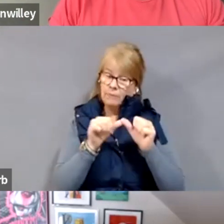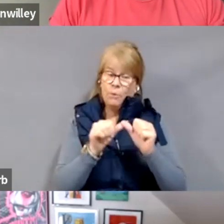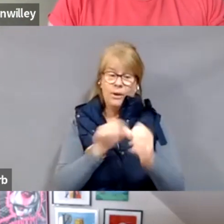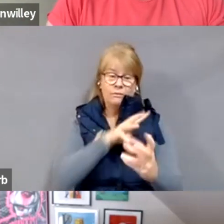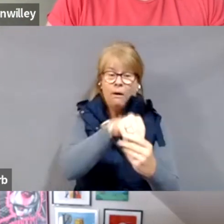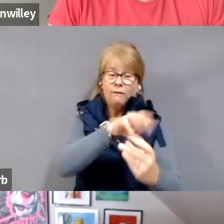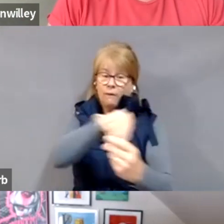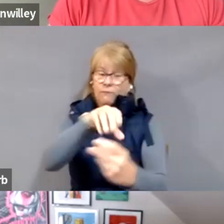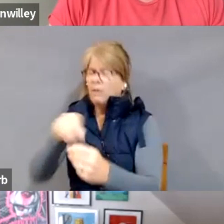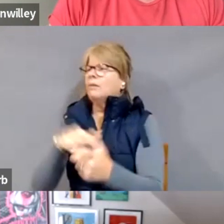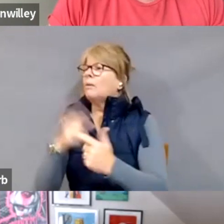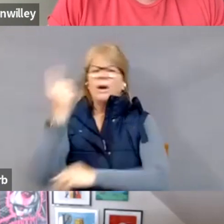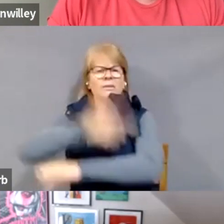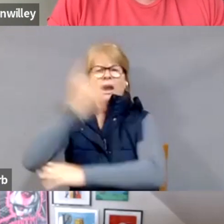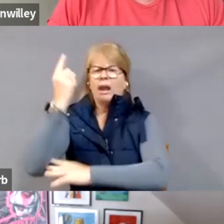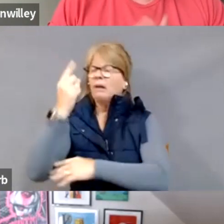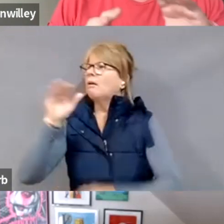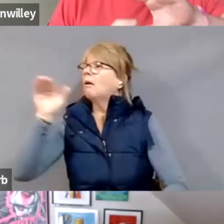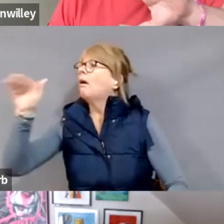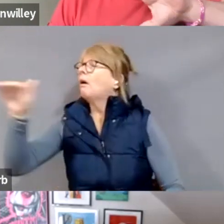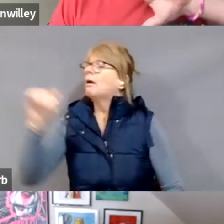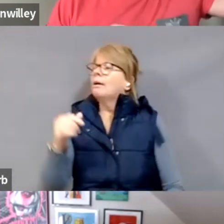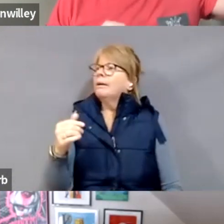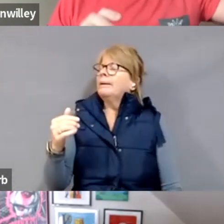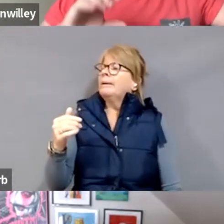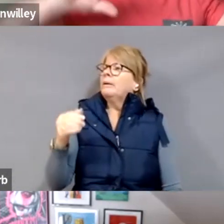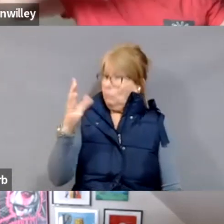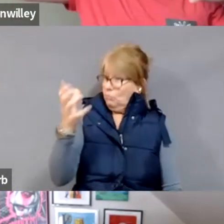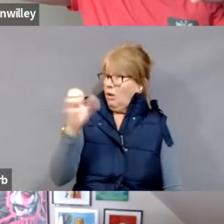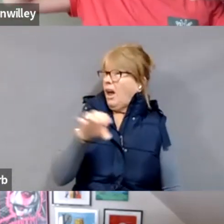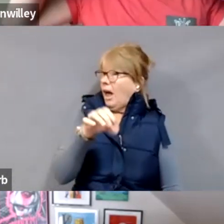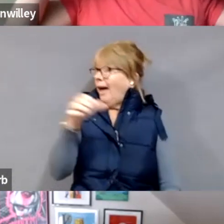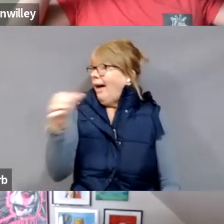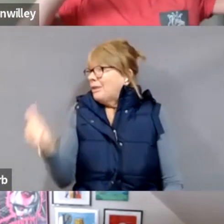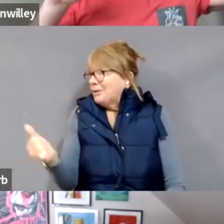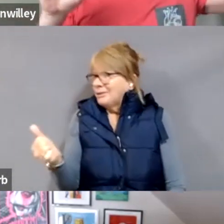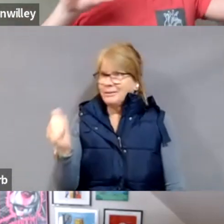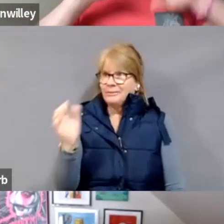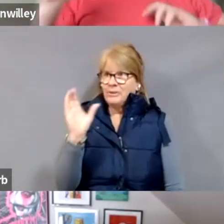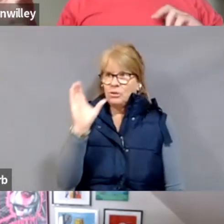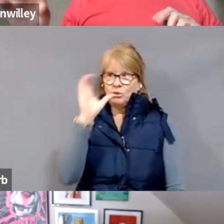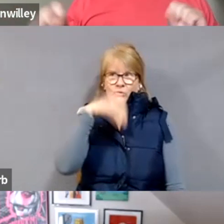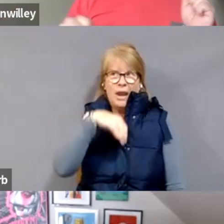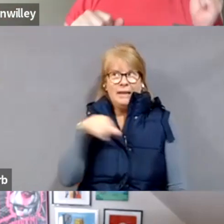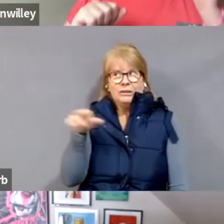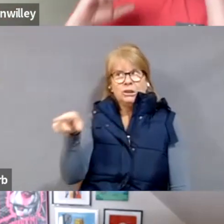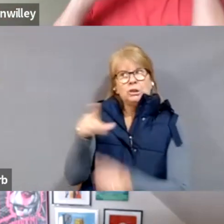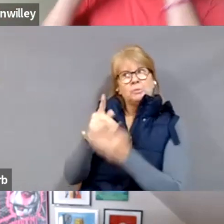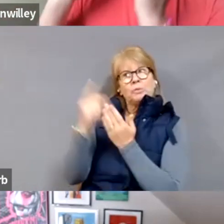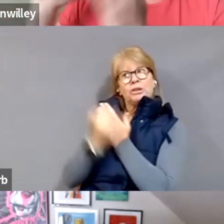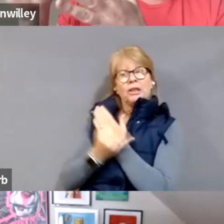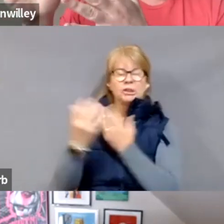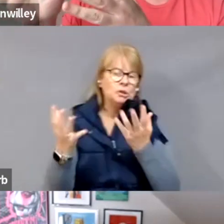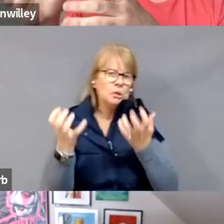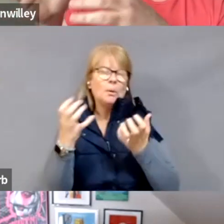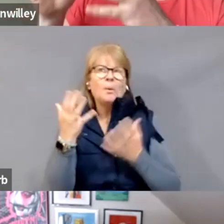day someone said, well, you know, would you like to do these other kind of strange tangential projects? Like, would you like to